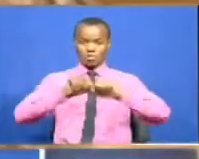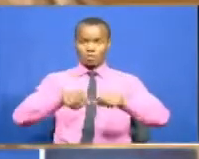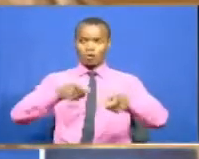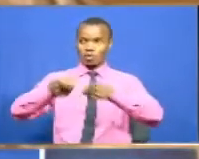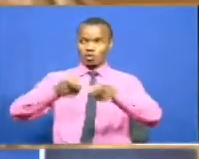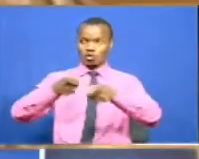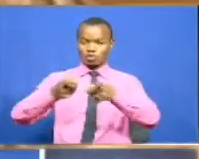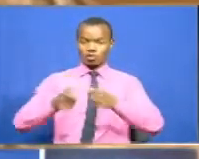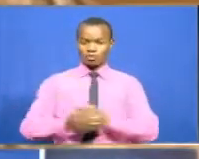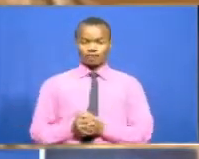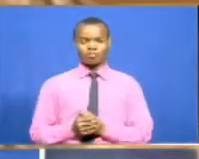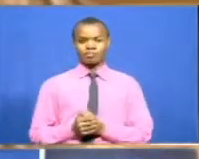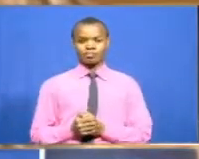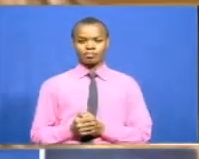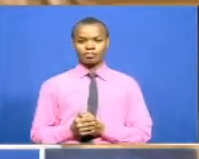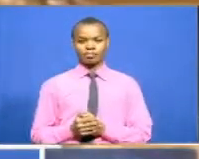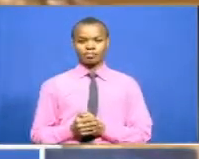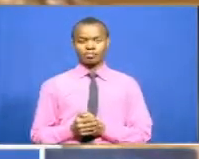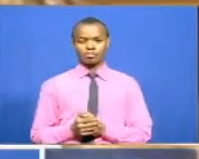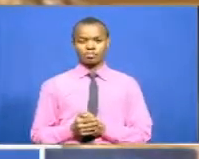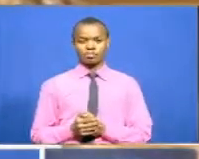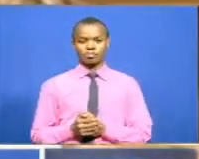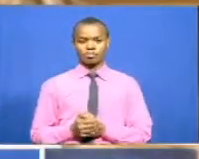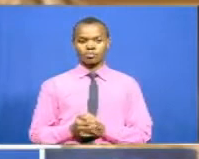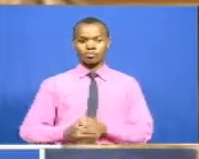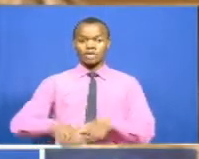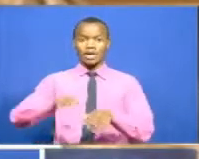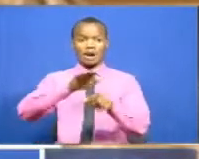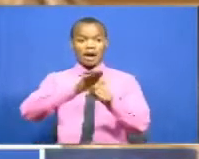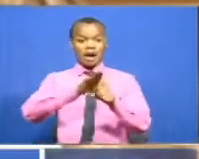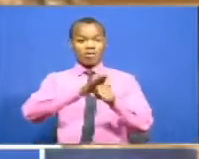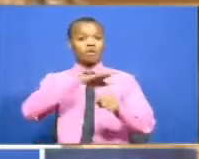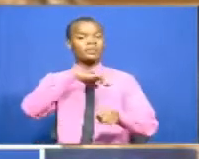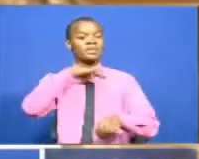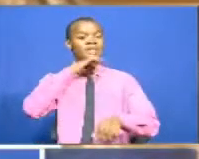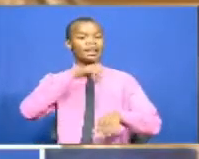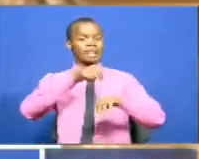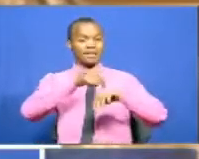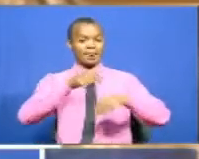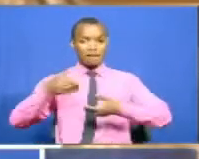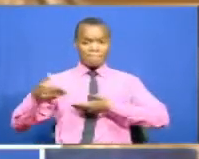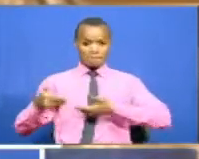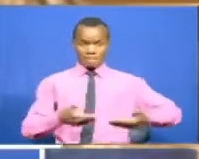of maternal deaths occur because